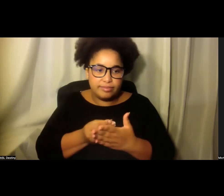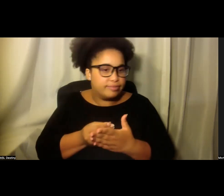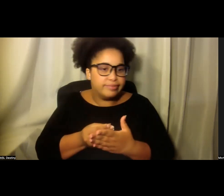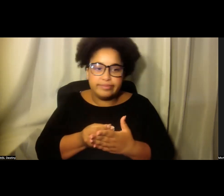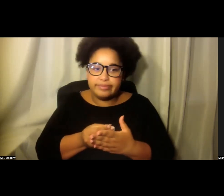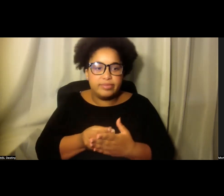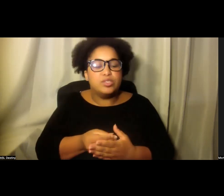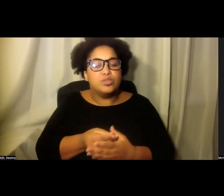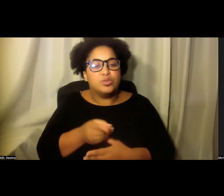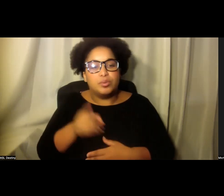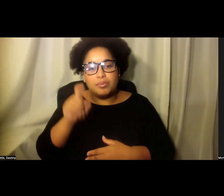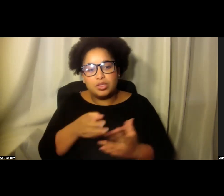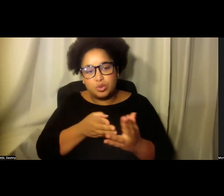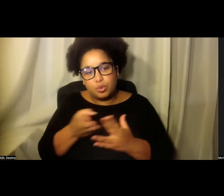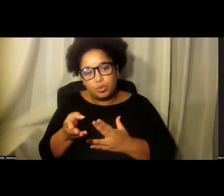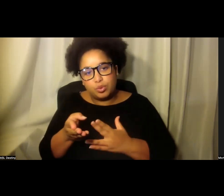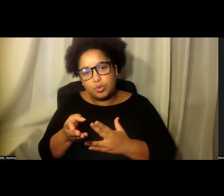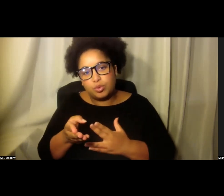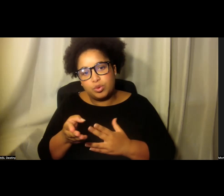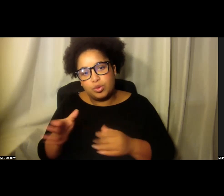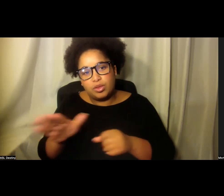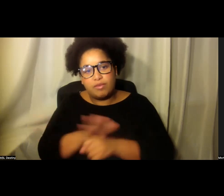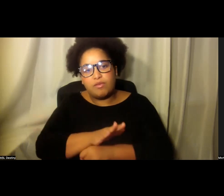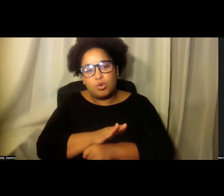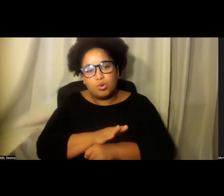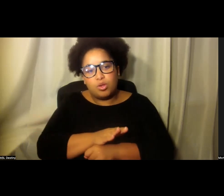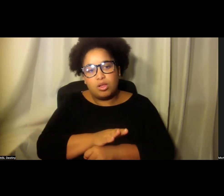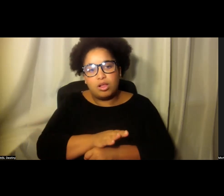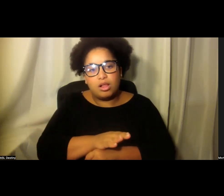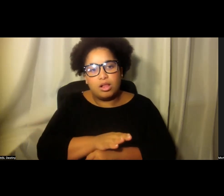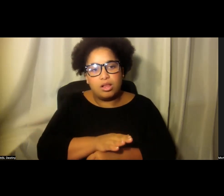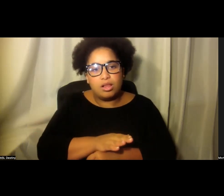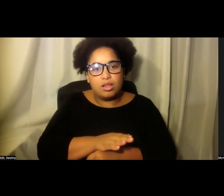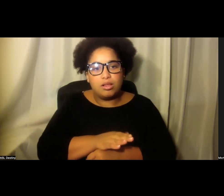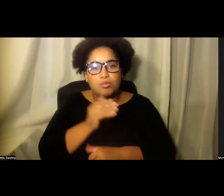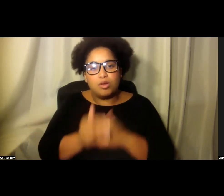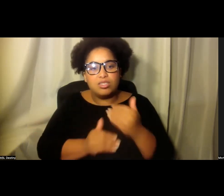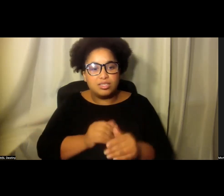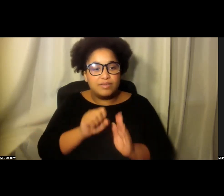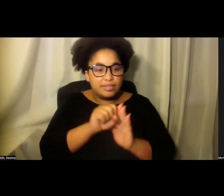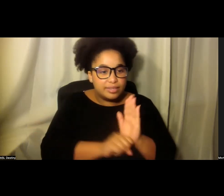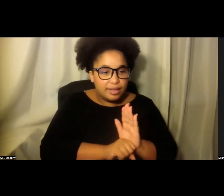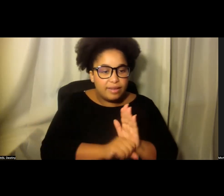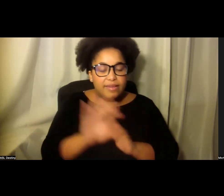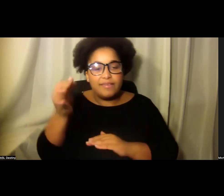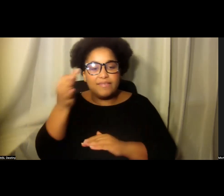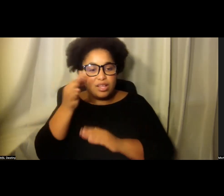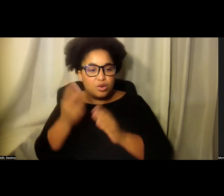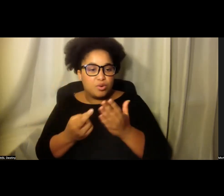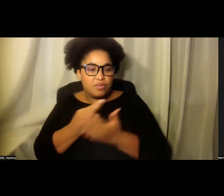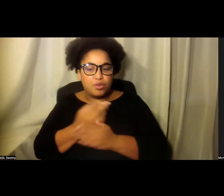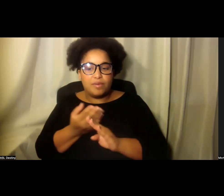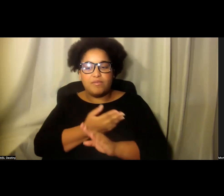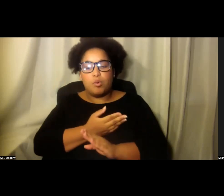You have to go through the full gamut of state and federal review before you can